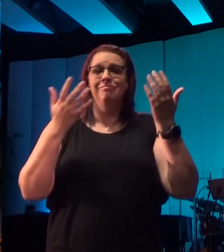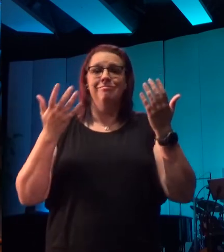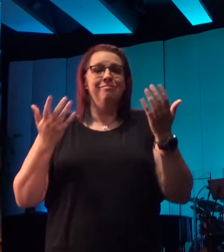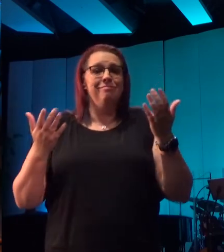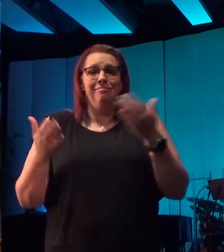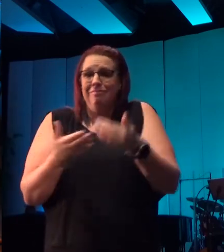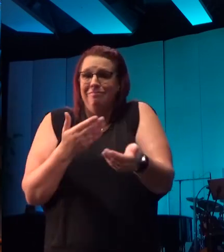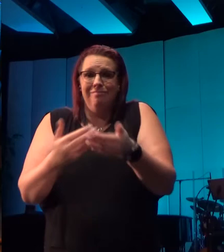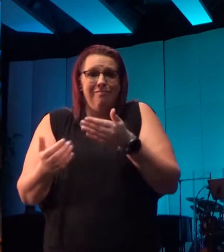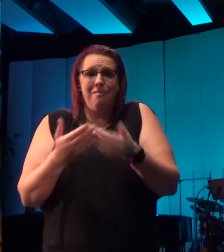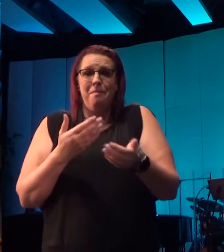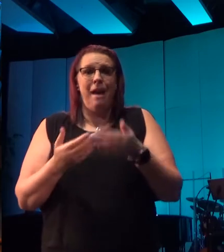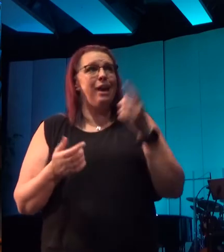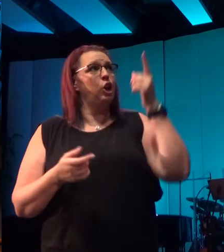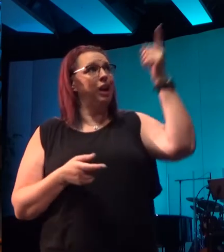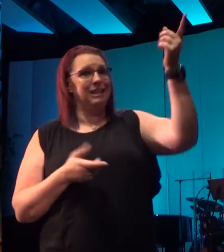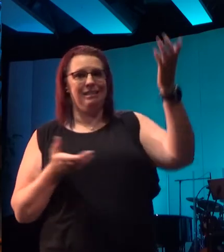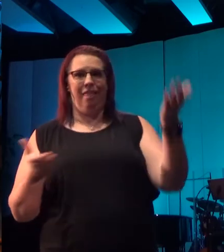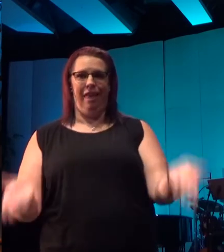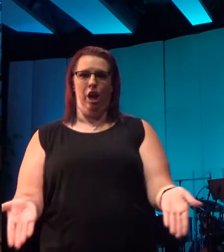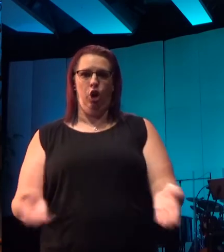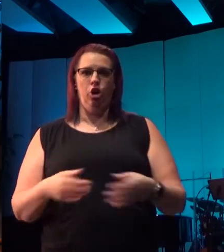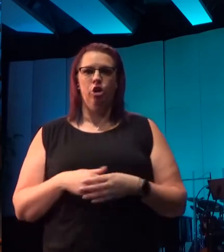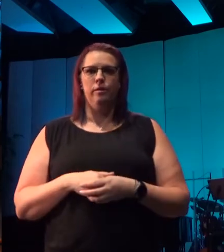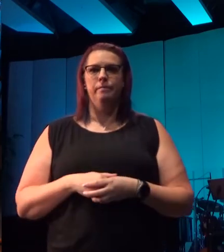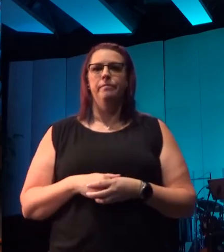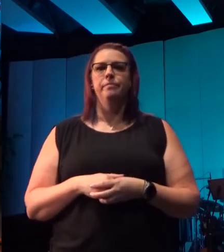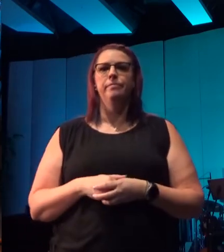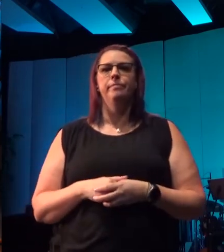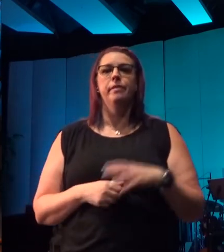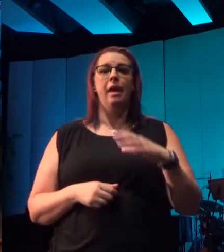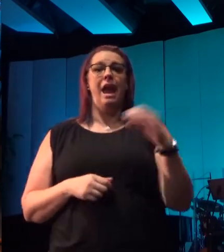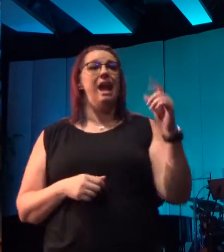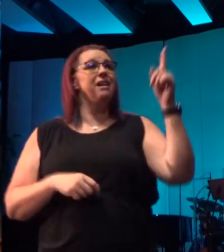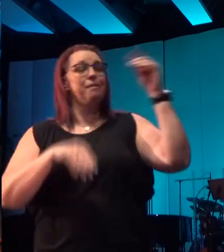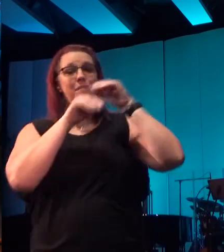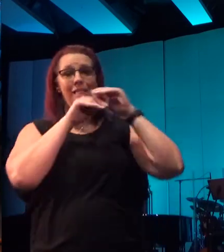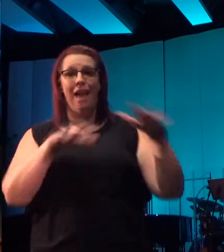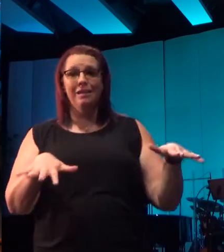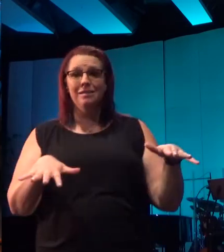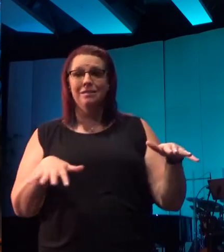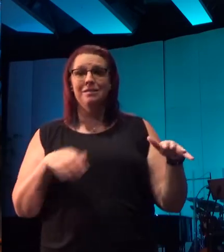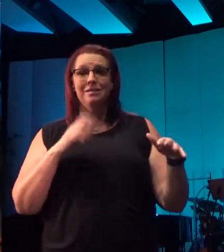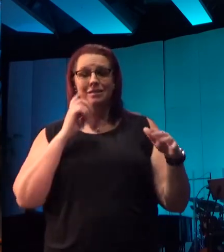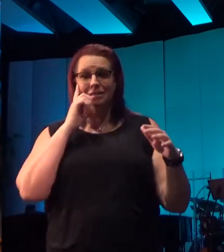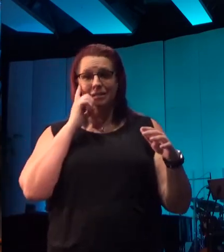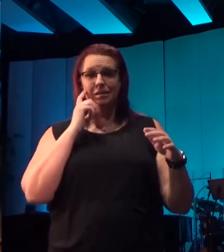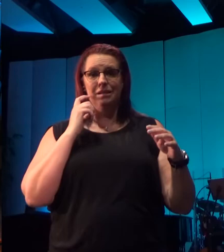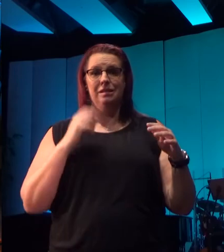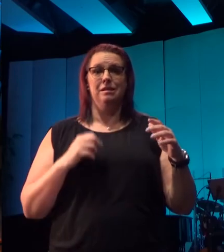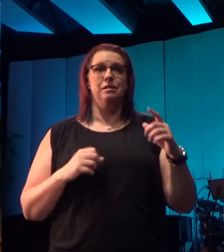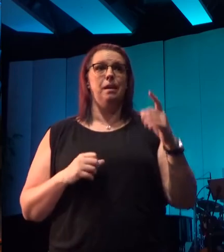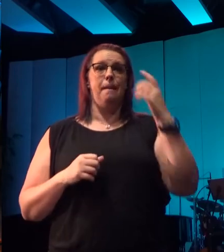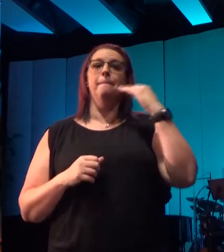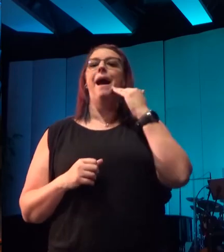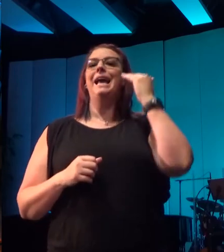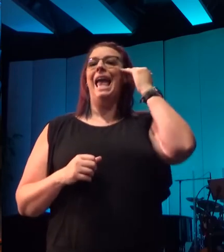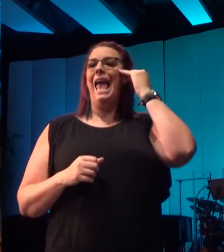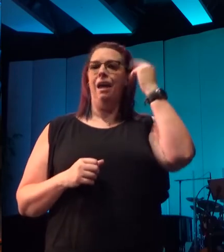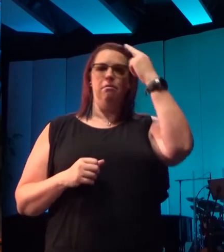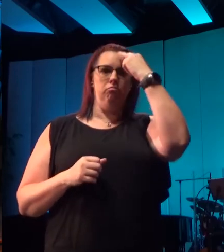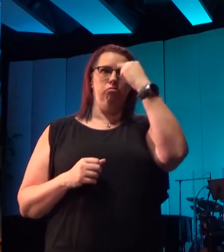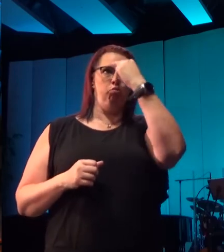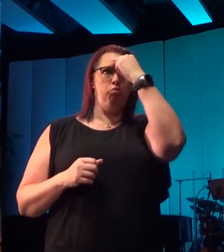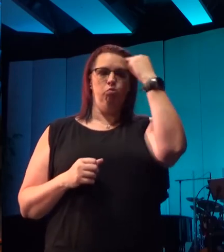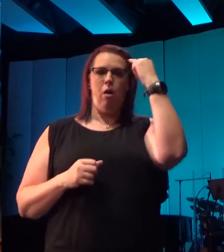A table before me in the presence of, and thou anointest my head with oil. That was one of the great pleasures in that